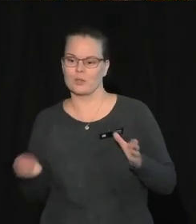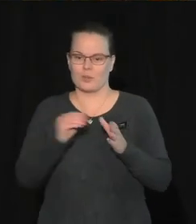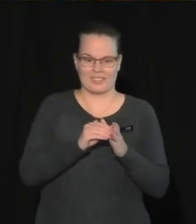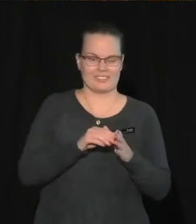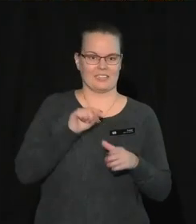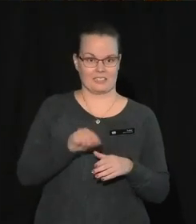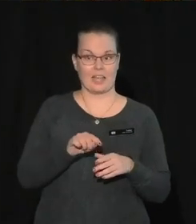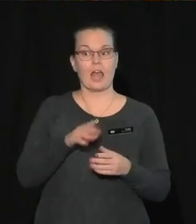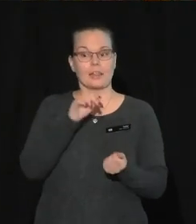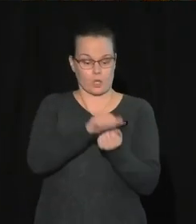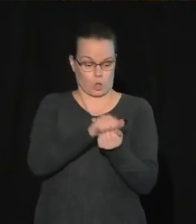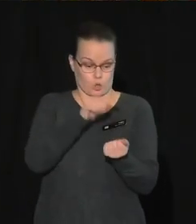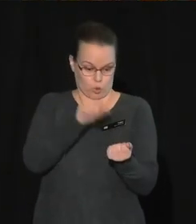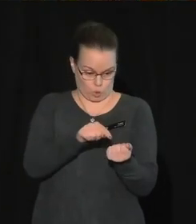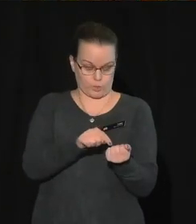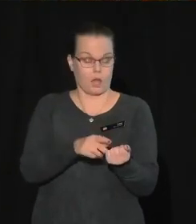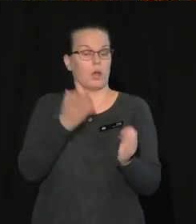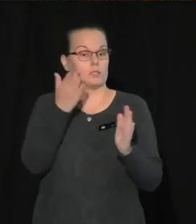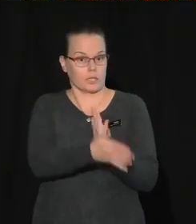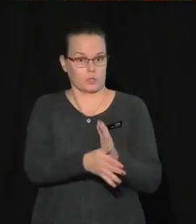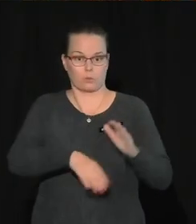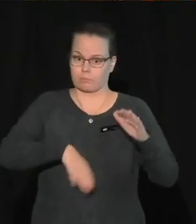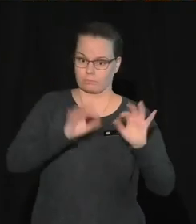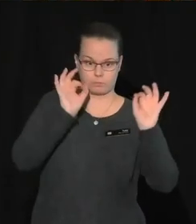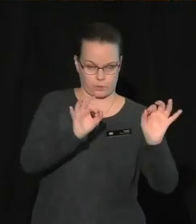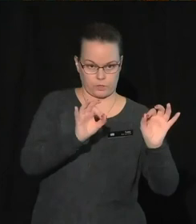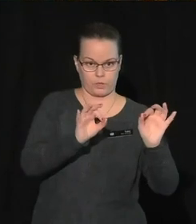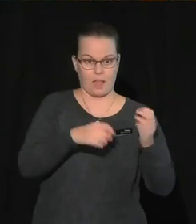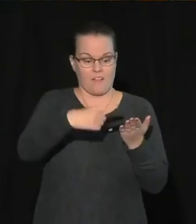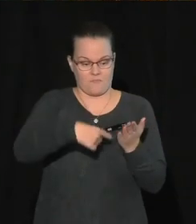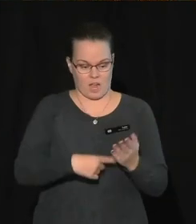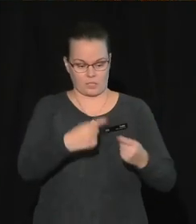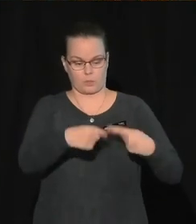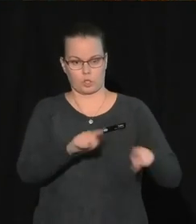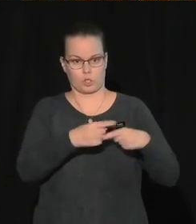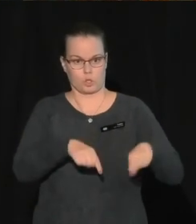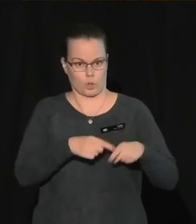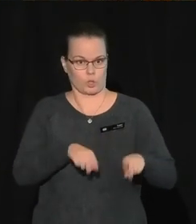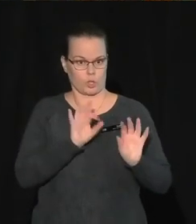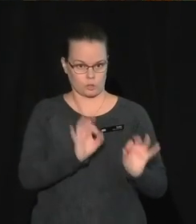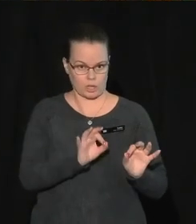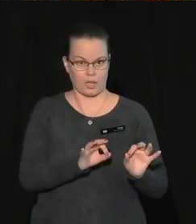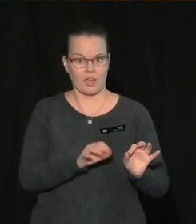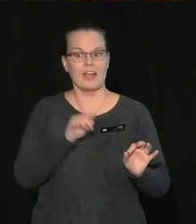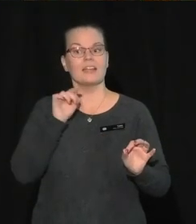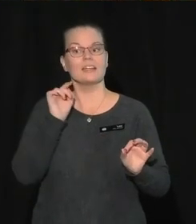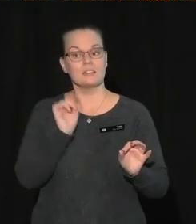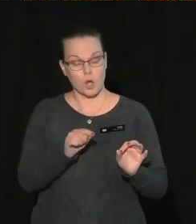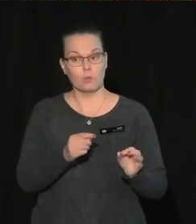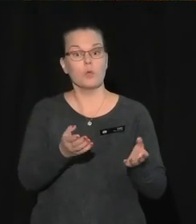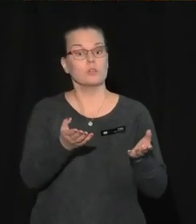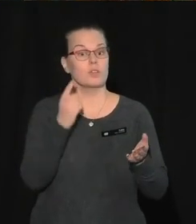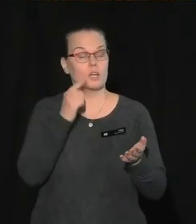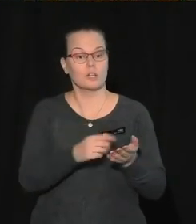by having products more accessible, products that fulfill the accessibility requirements, they will be more